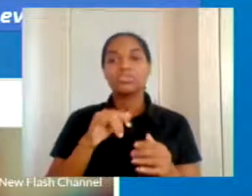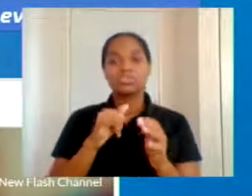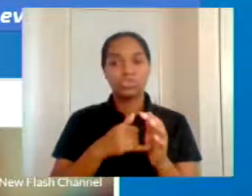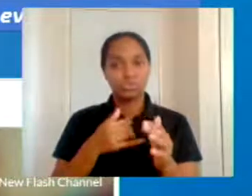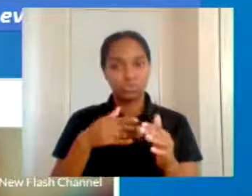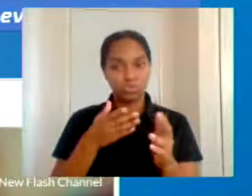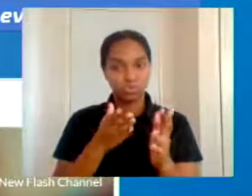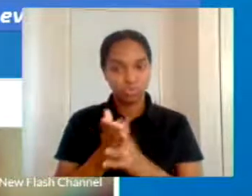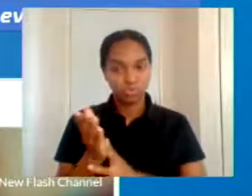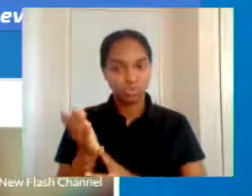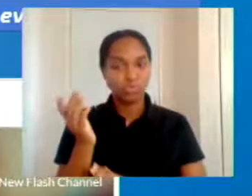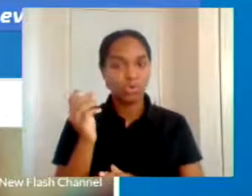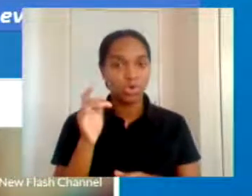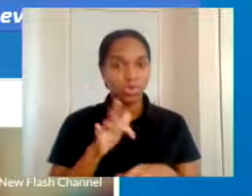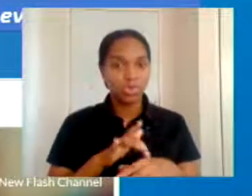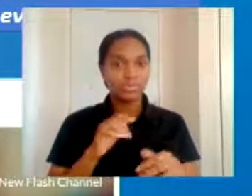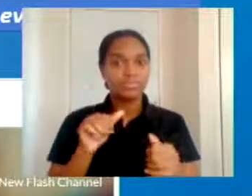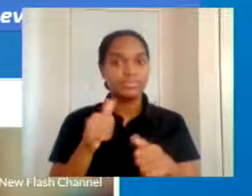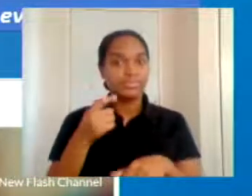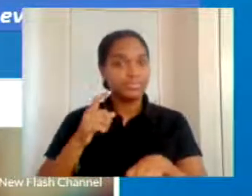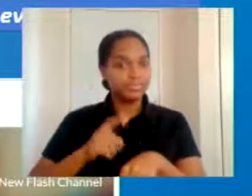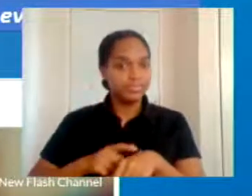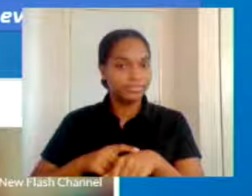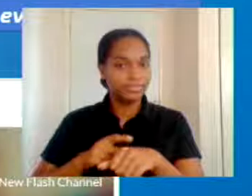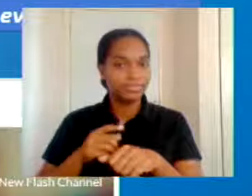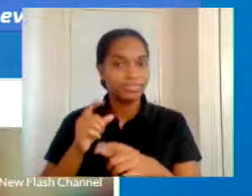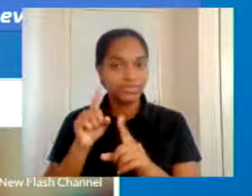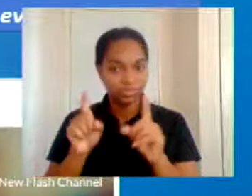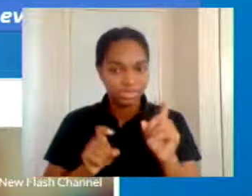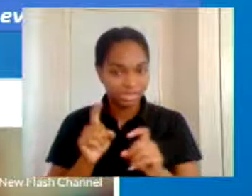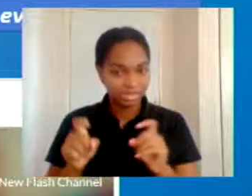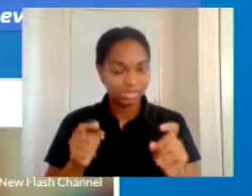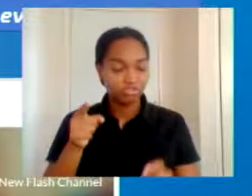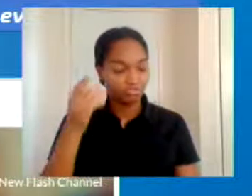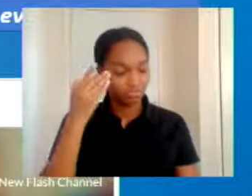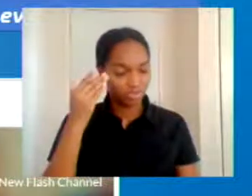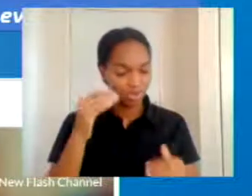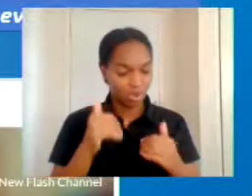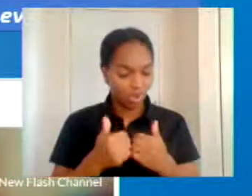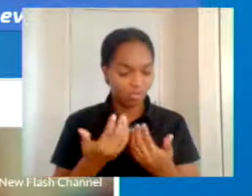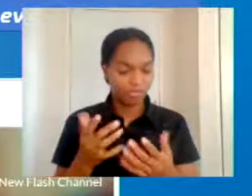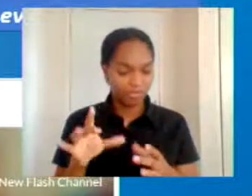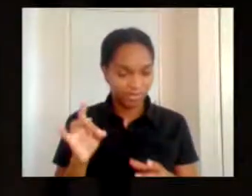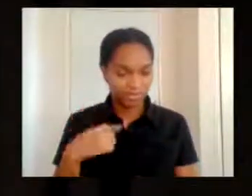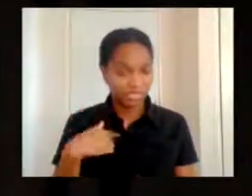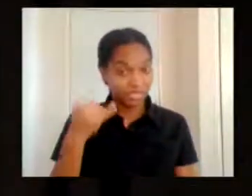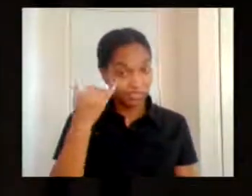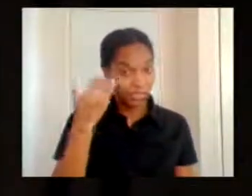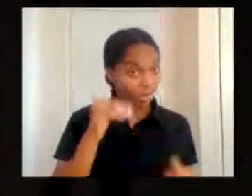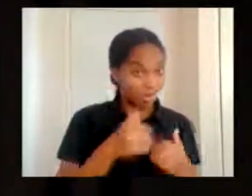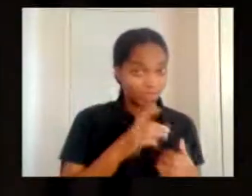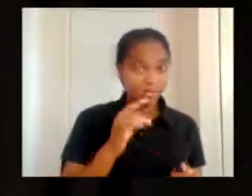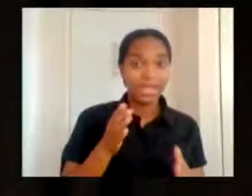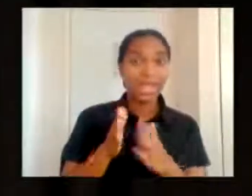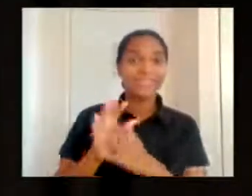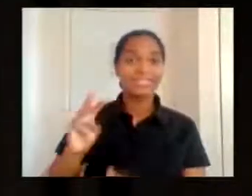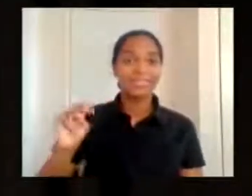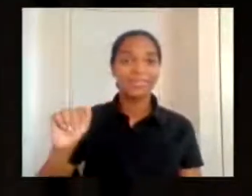And anytime you have questions, you know how to find me. And if you don't know how to find me, ask Madeline. She